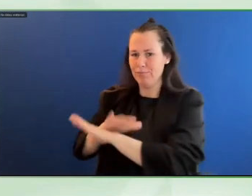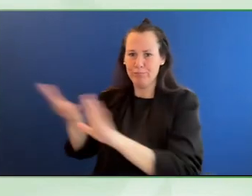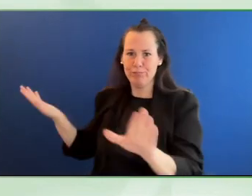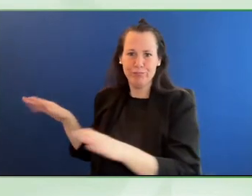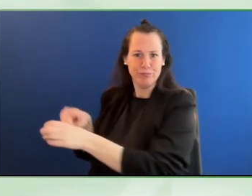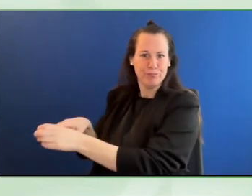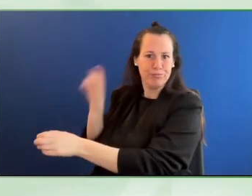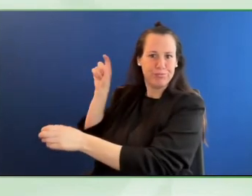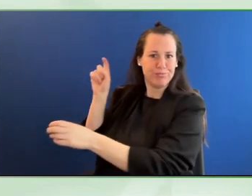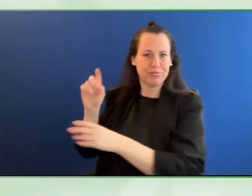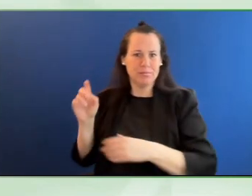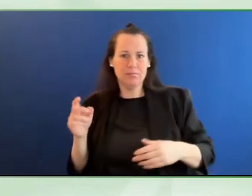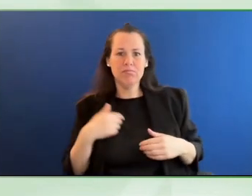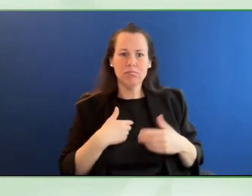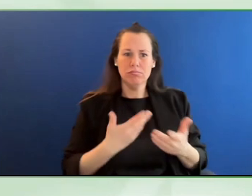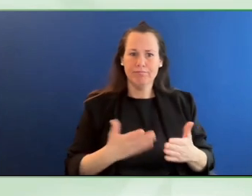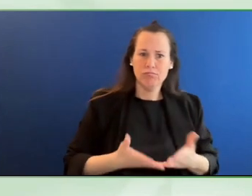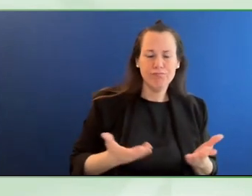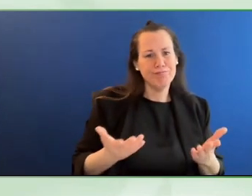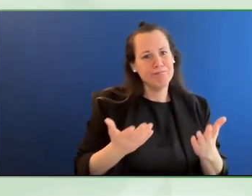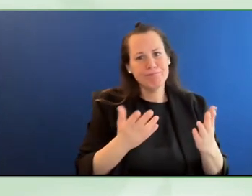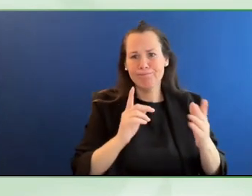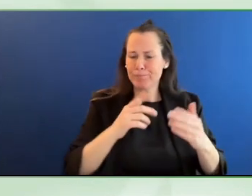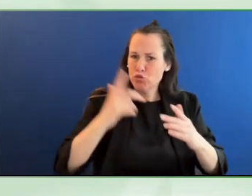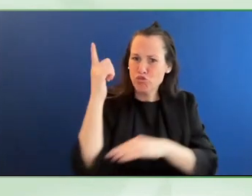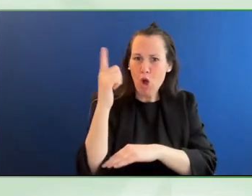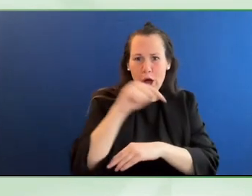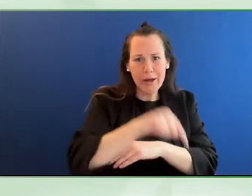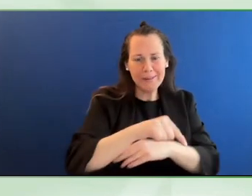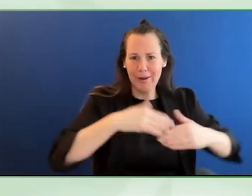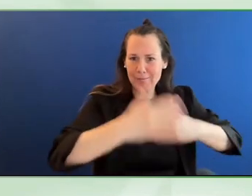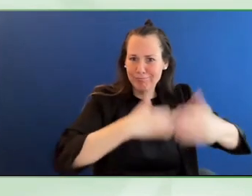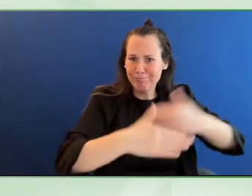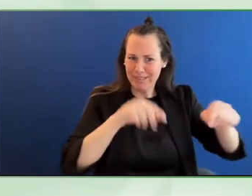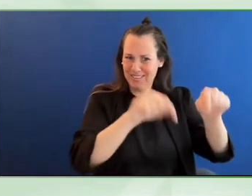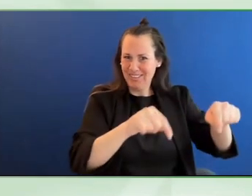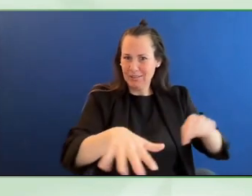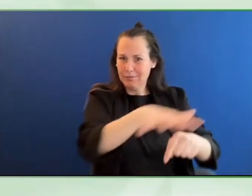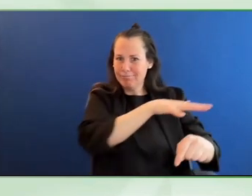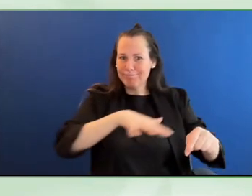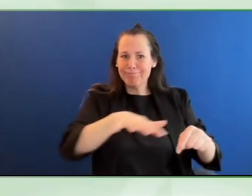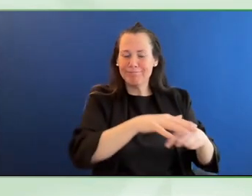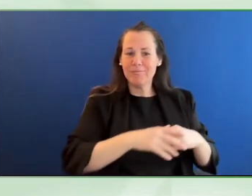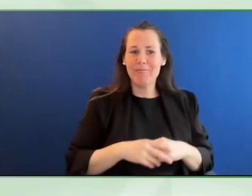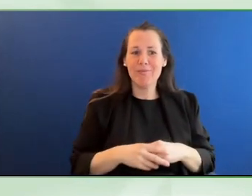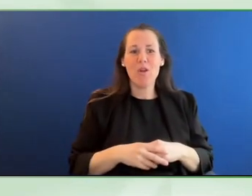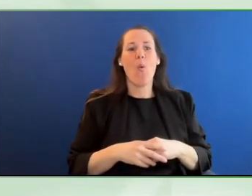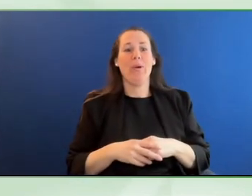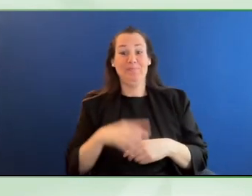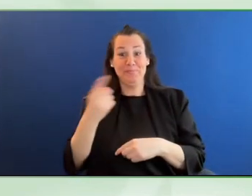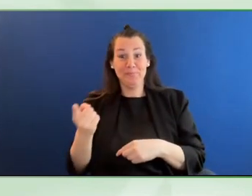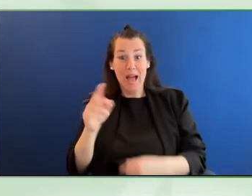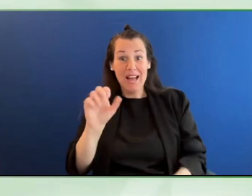all the time we have. And what we really want to focus on is the AT on demand. So assistive technology on demand, what is it? What